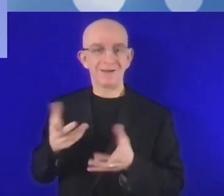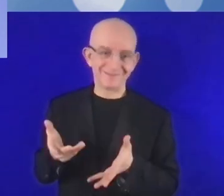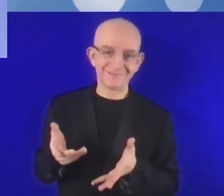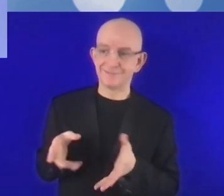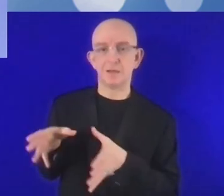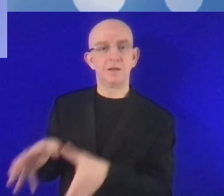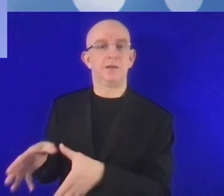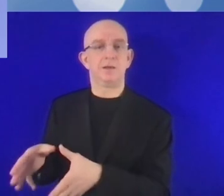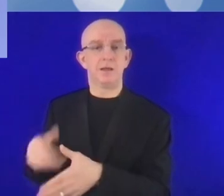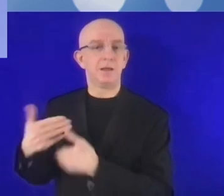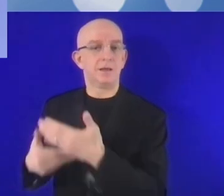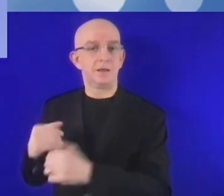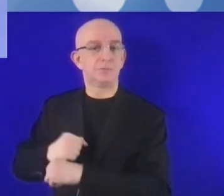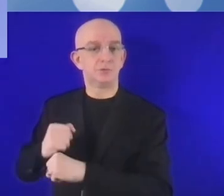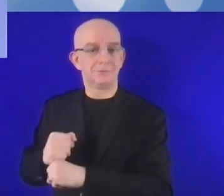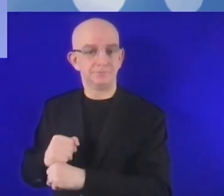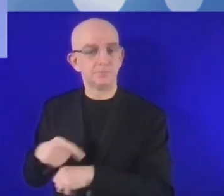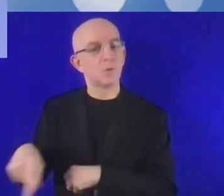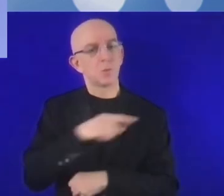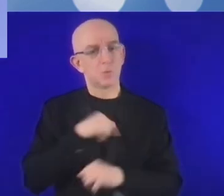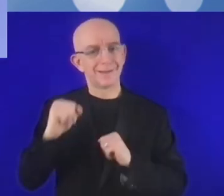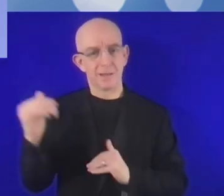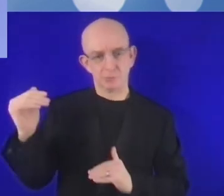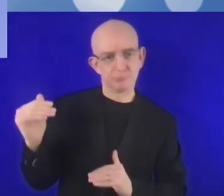empathetic, happier, and healthier.